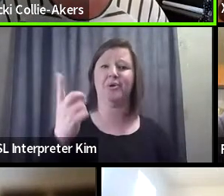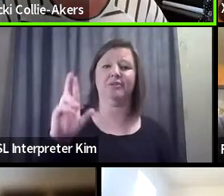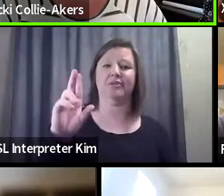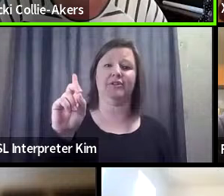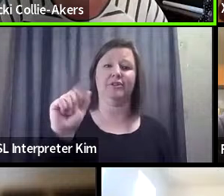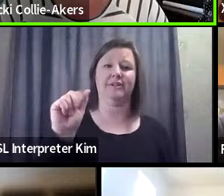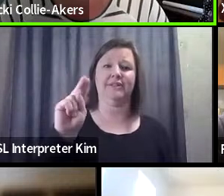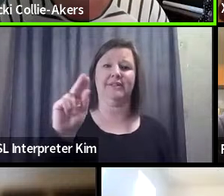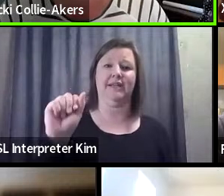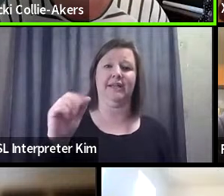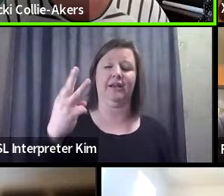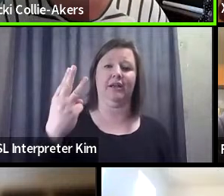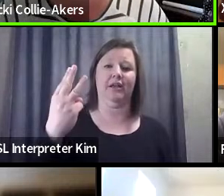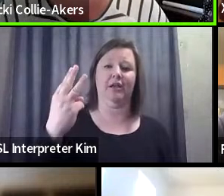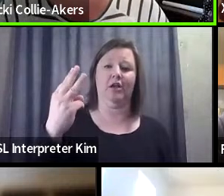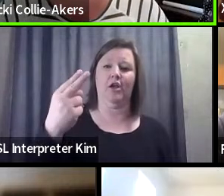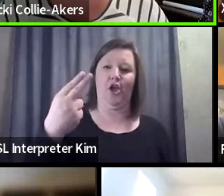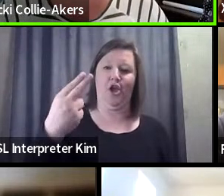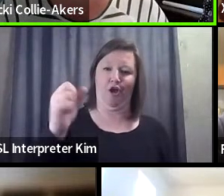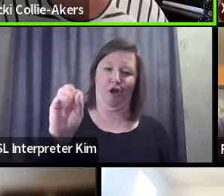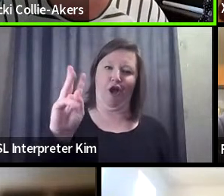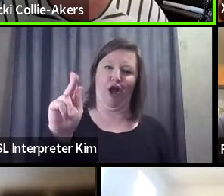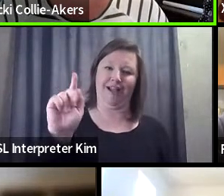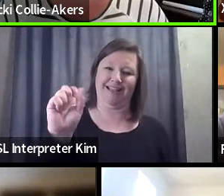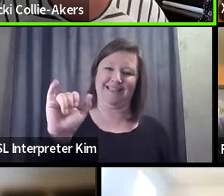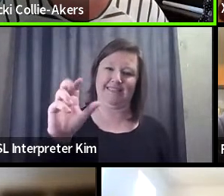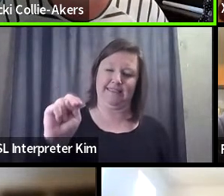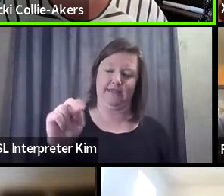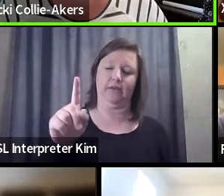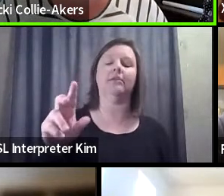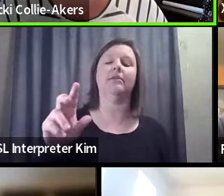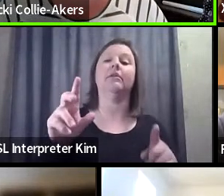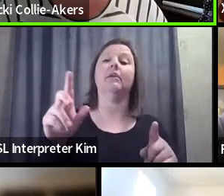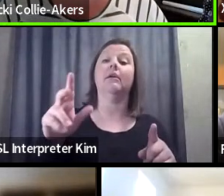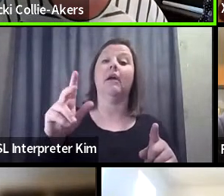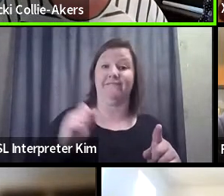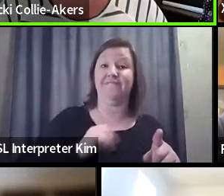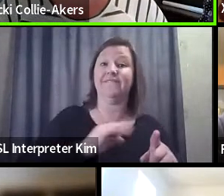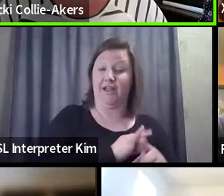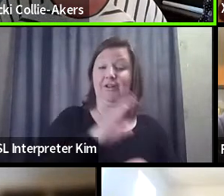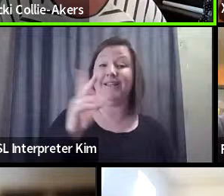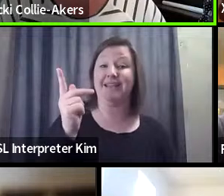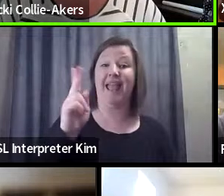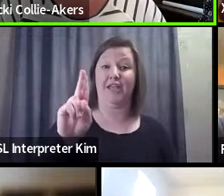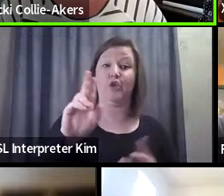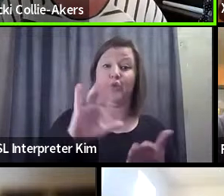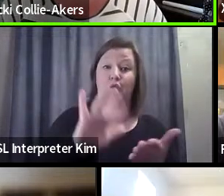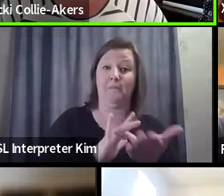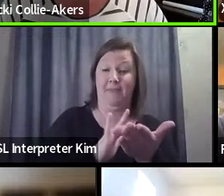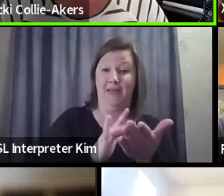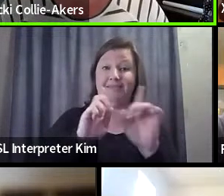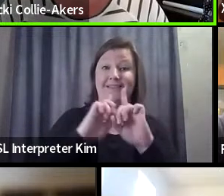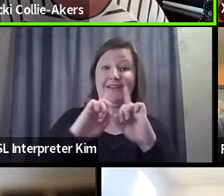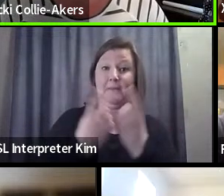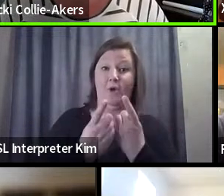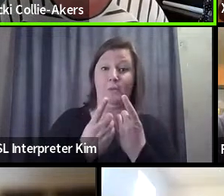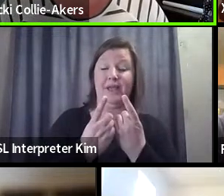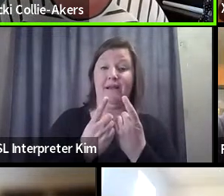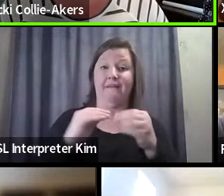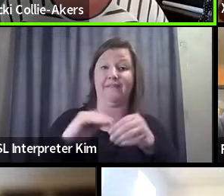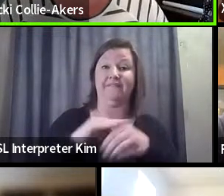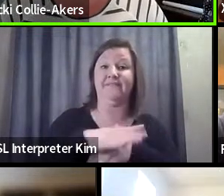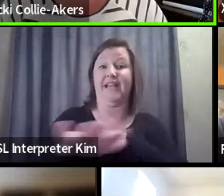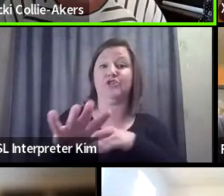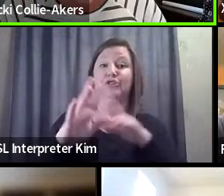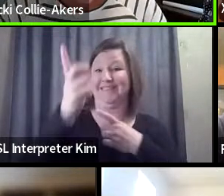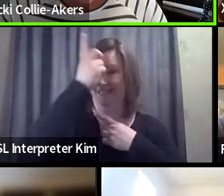us. Dr. Hawkinson is faculty at KU Med Center in the Department of Infectious Disease, and is also